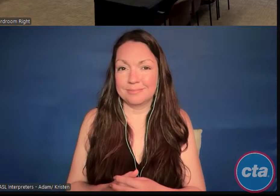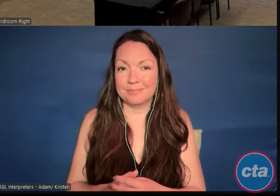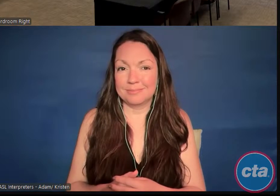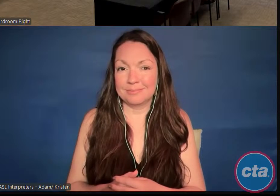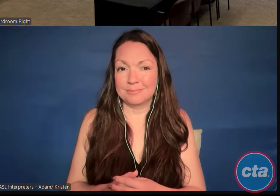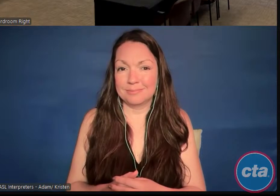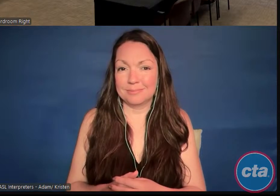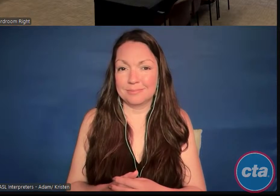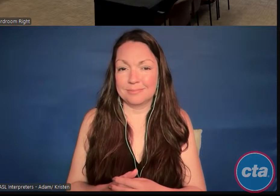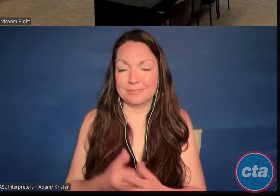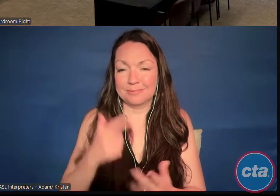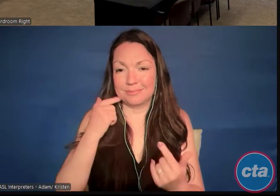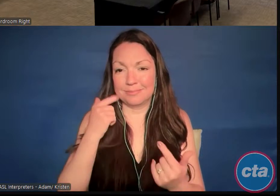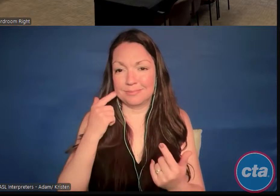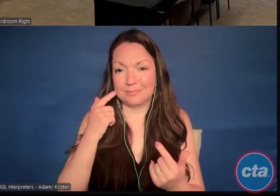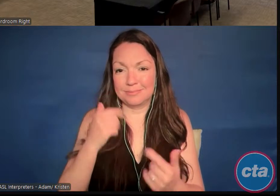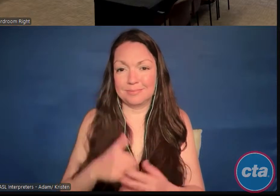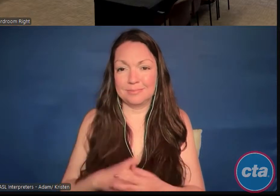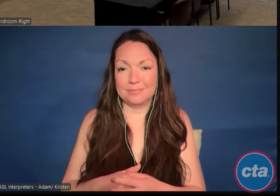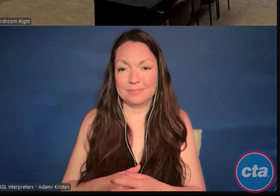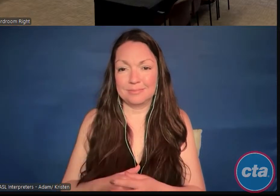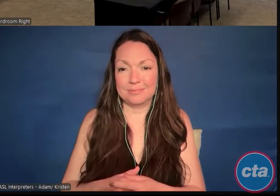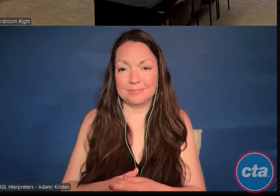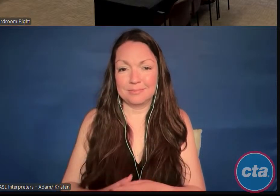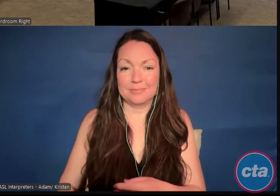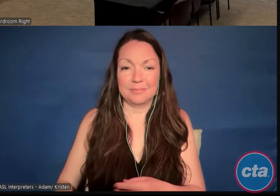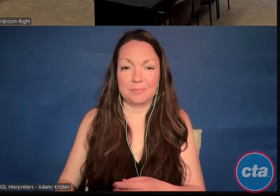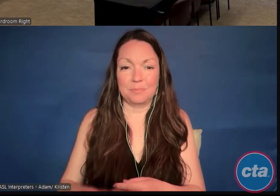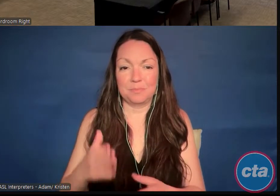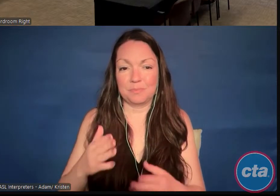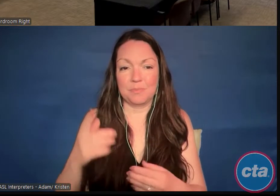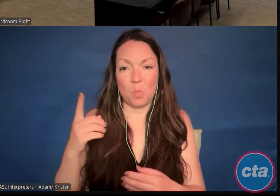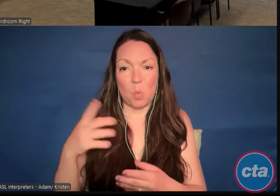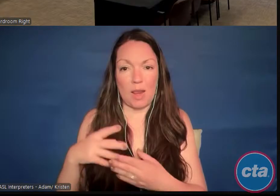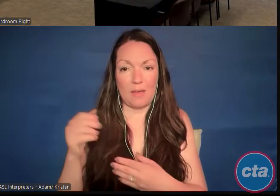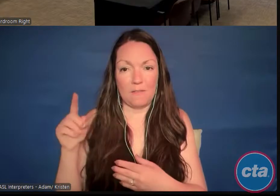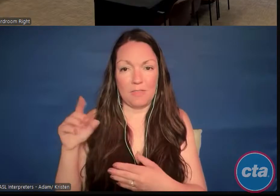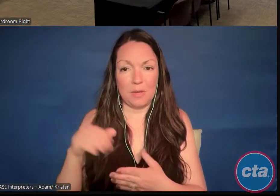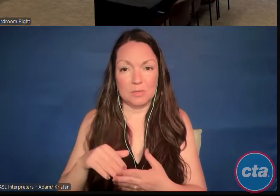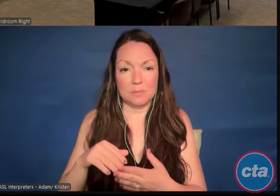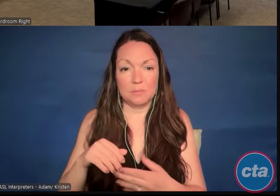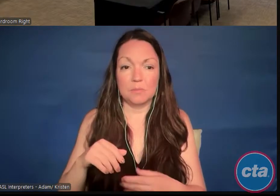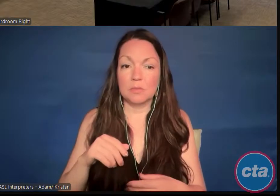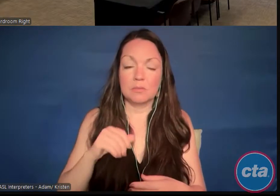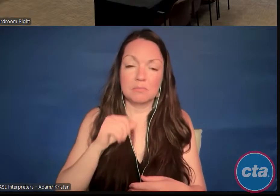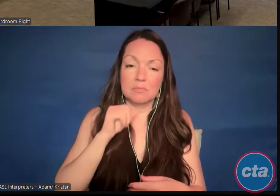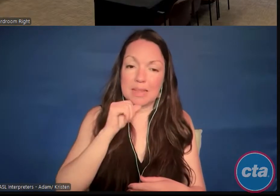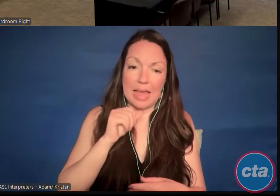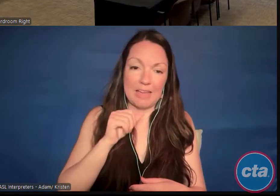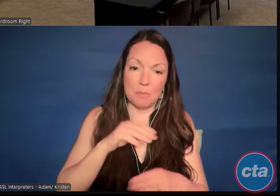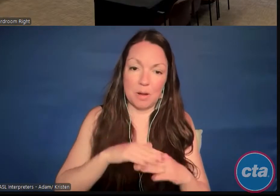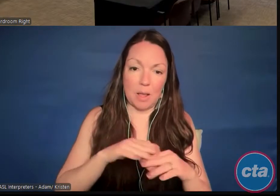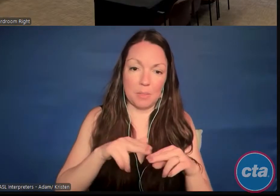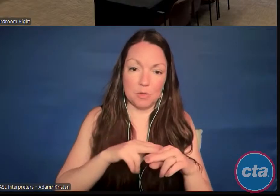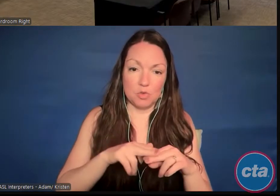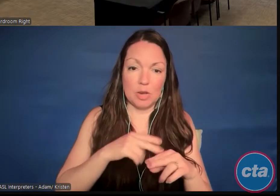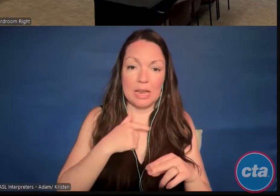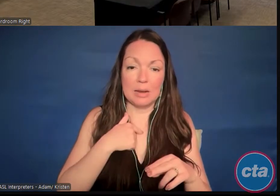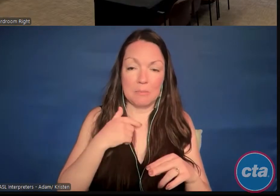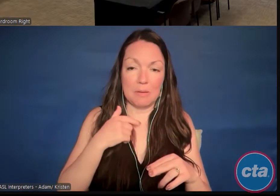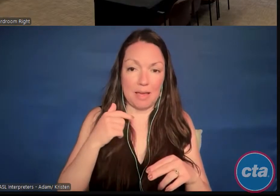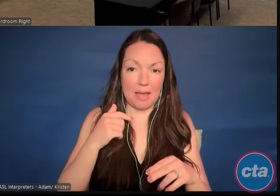I'm on one train out of thousands. I've not been on a train where the conductor stopped it. I have